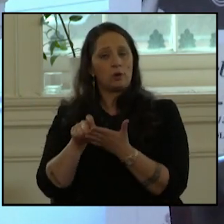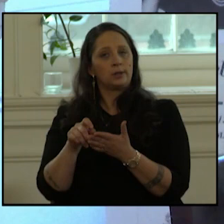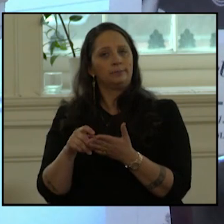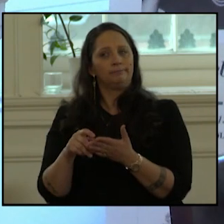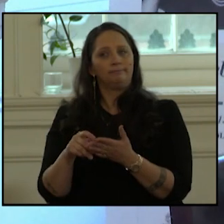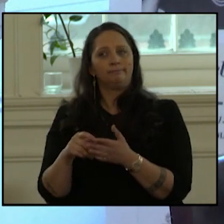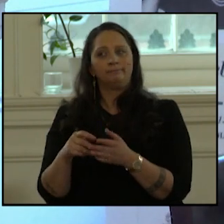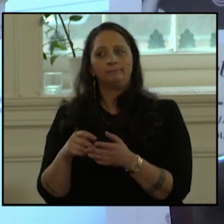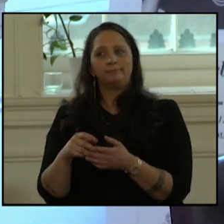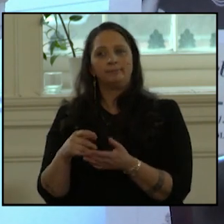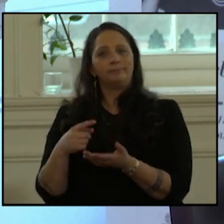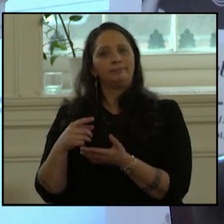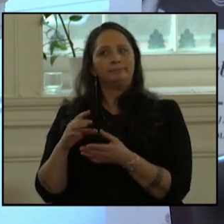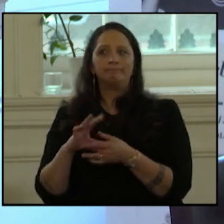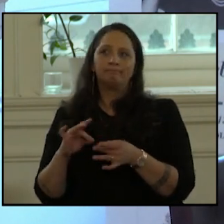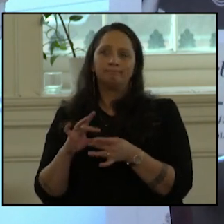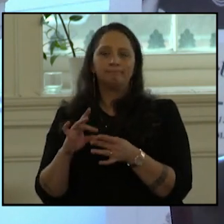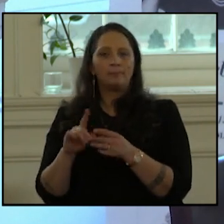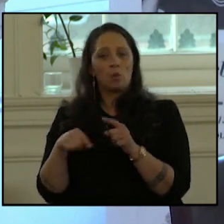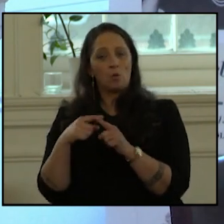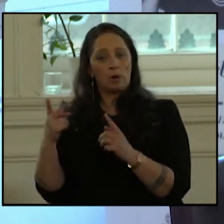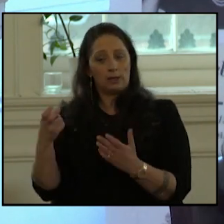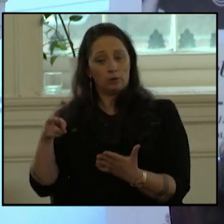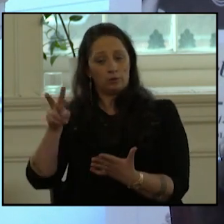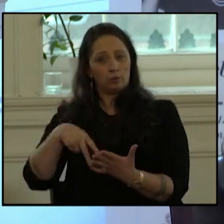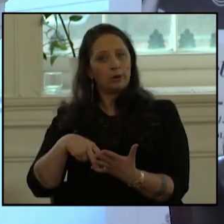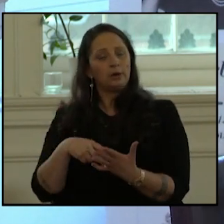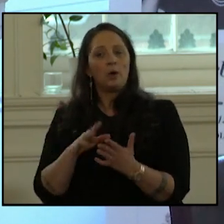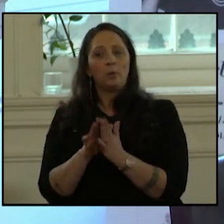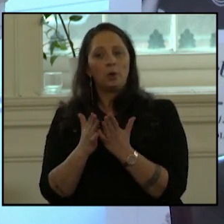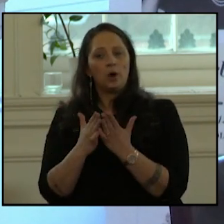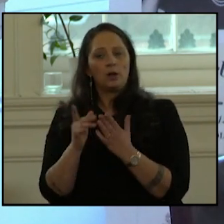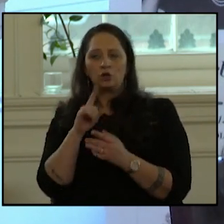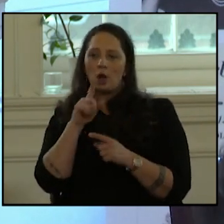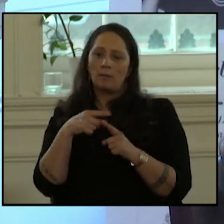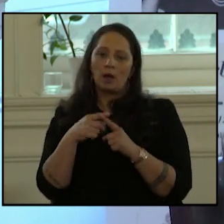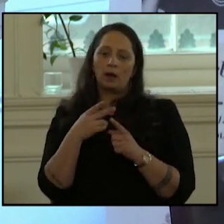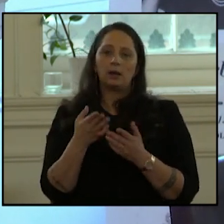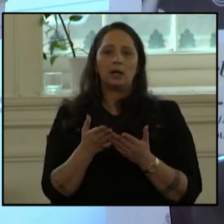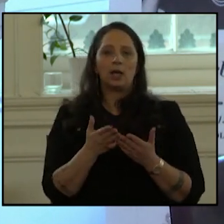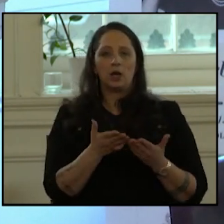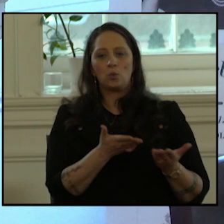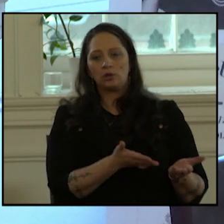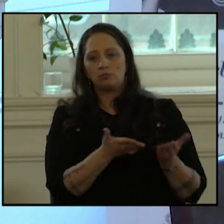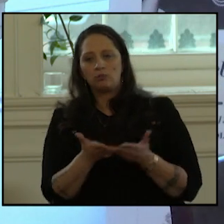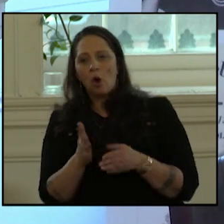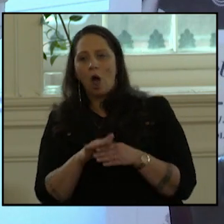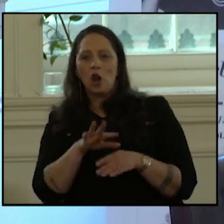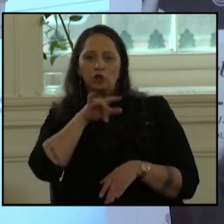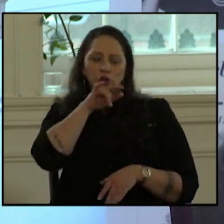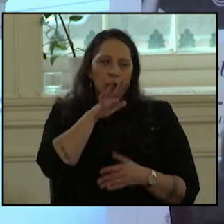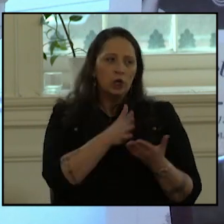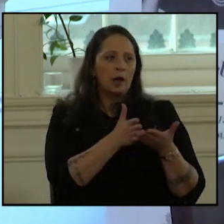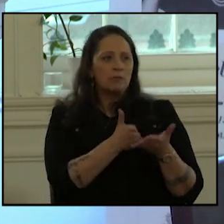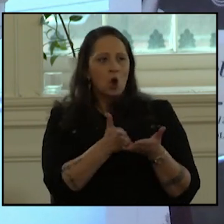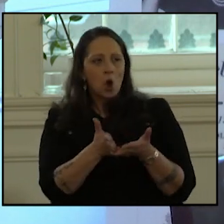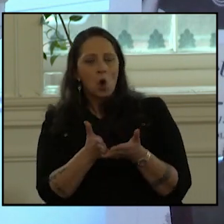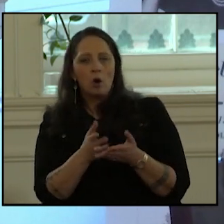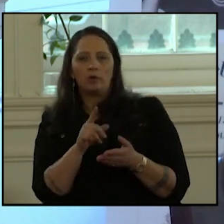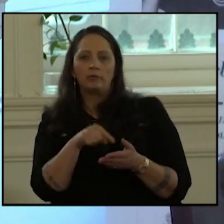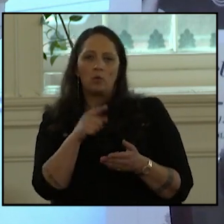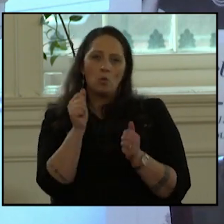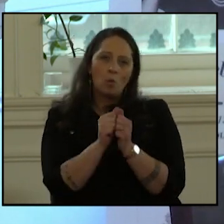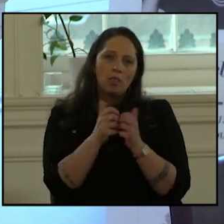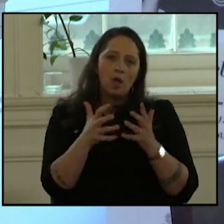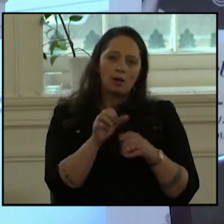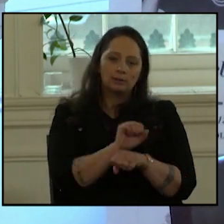about how when he read the book, it talked about how he was brought here on a dirty slave ship, and he